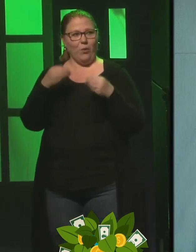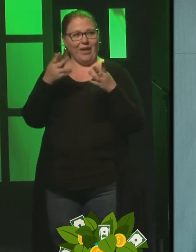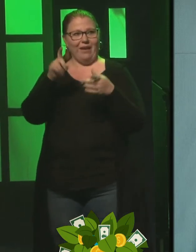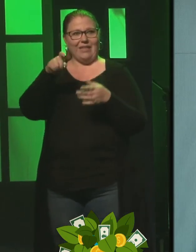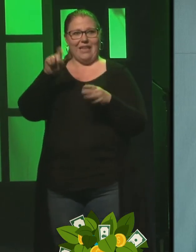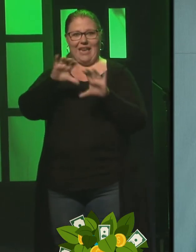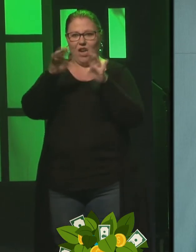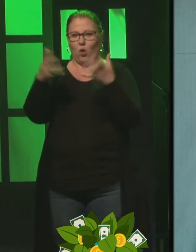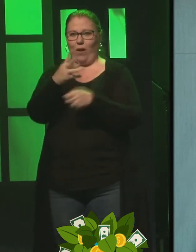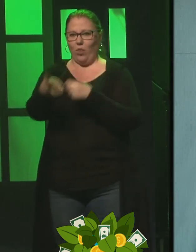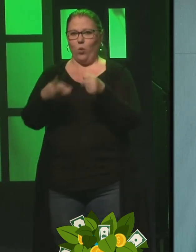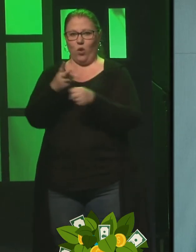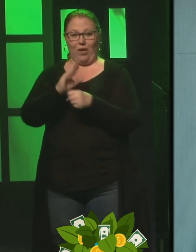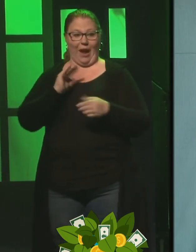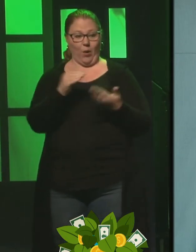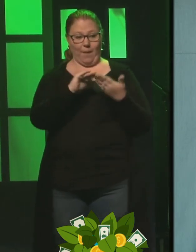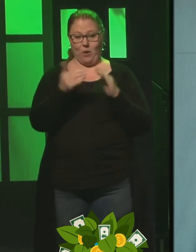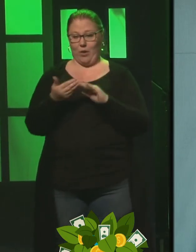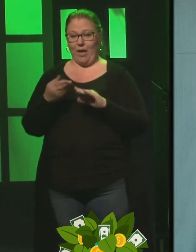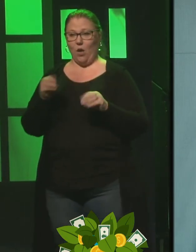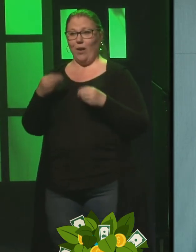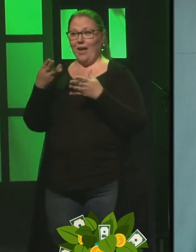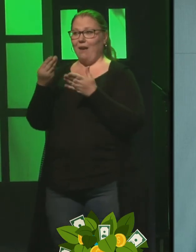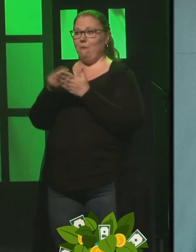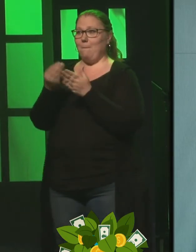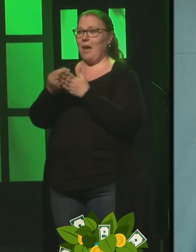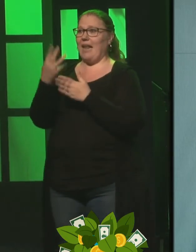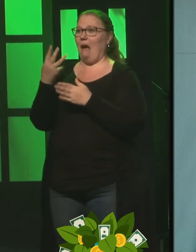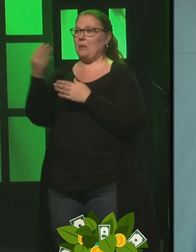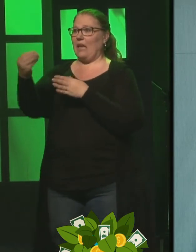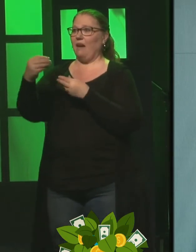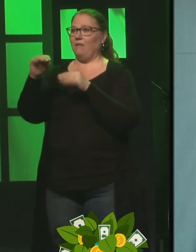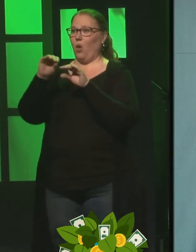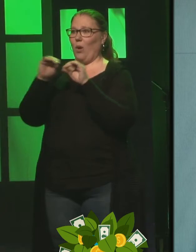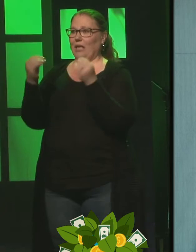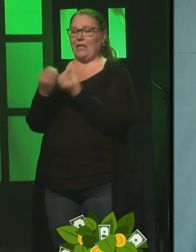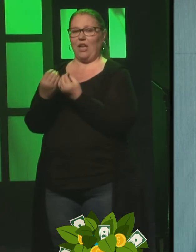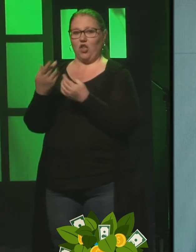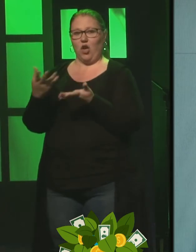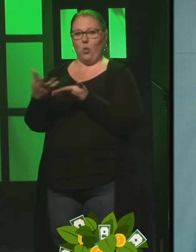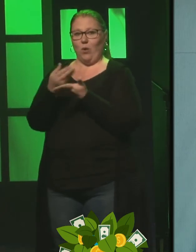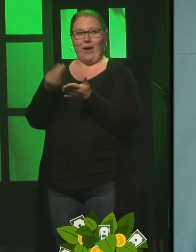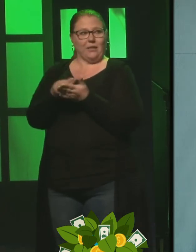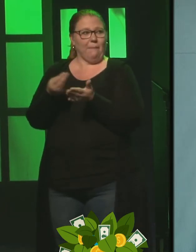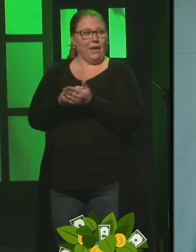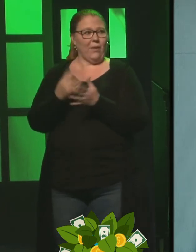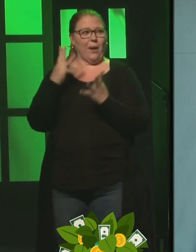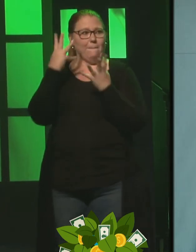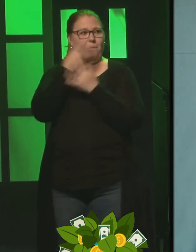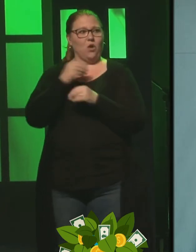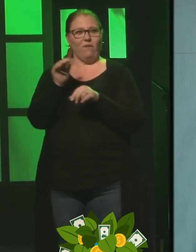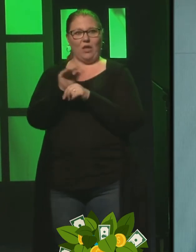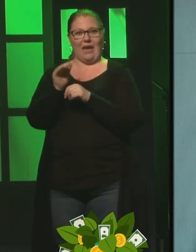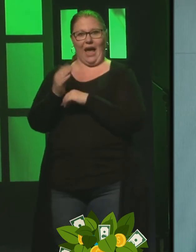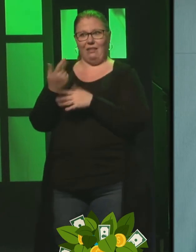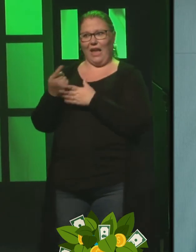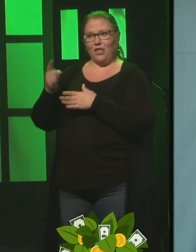the world, in our community. We give money outside of the organization. We raise money. We just had this beautiful evening where we